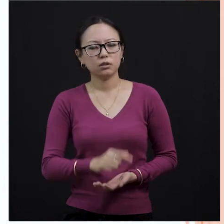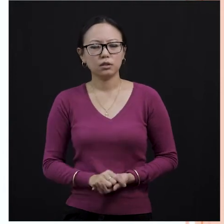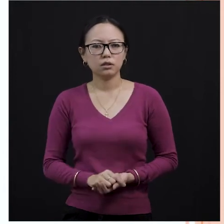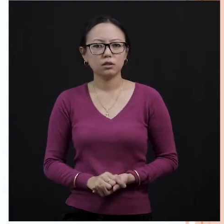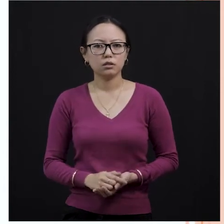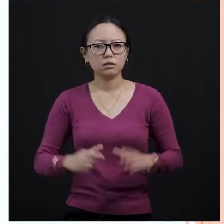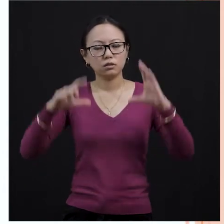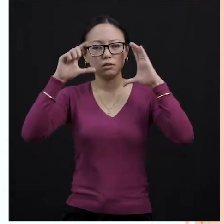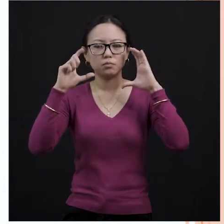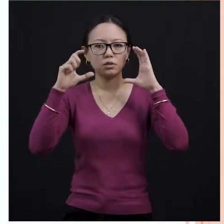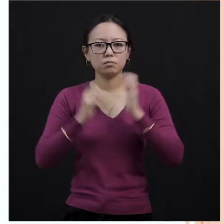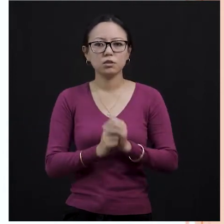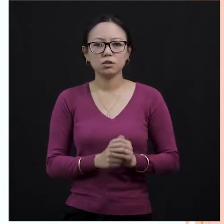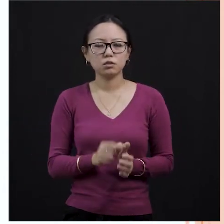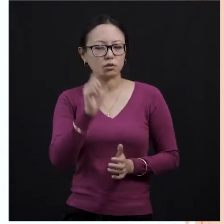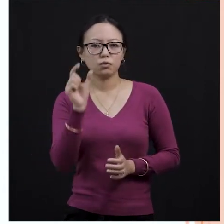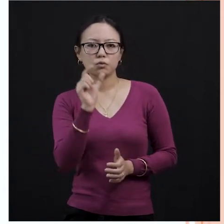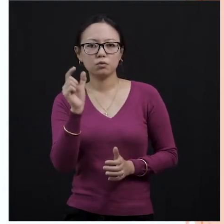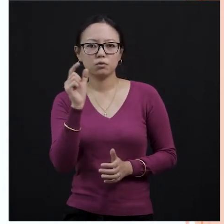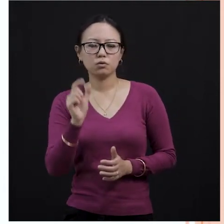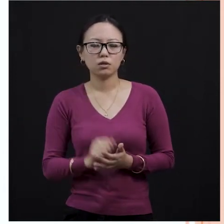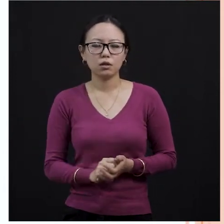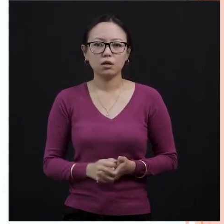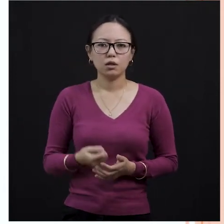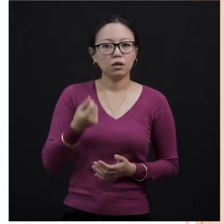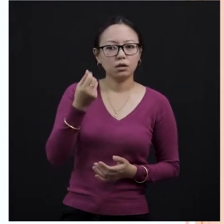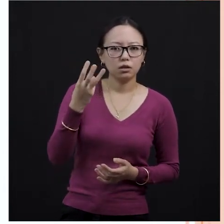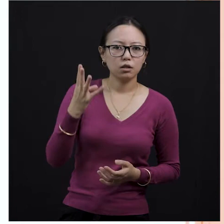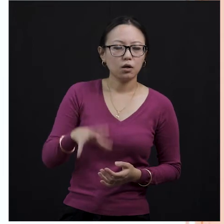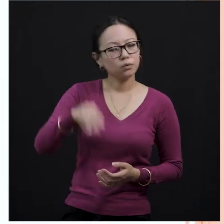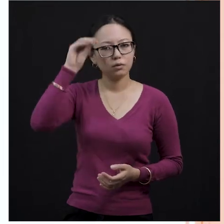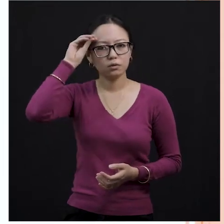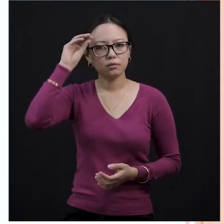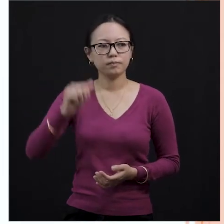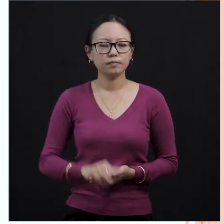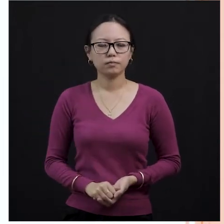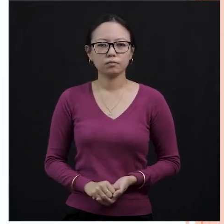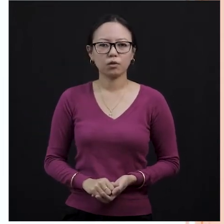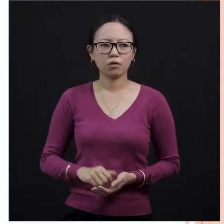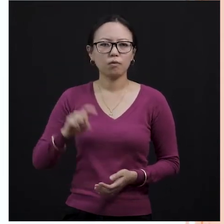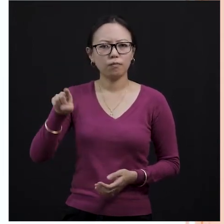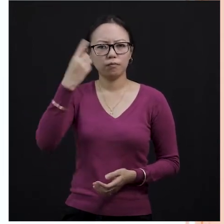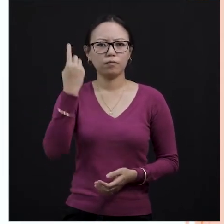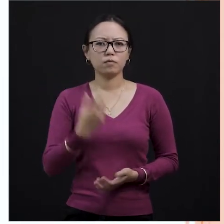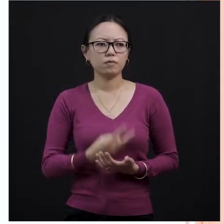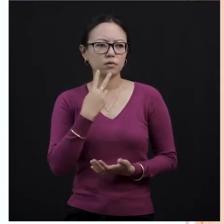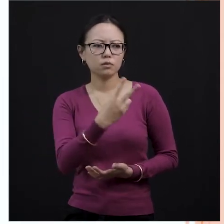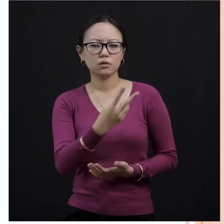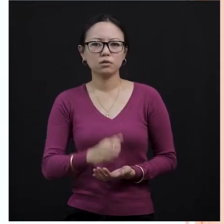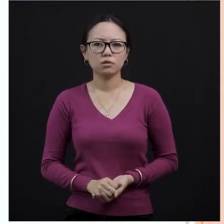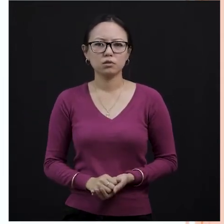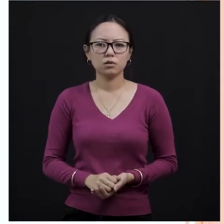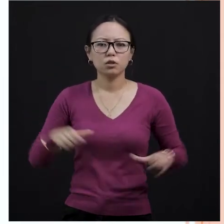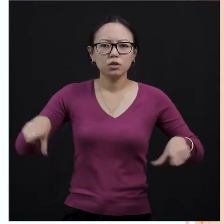particular picture to count the different objects here, all right? So, let's look at the first one. How many trees do